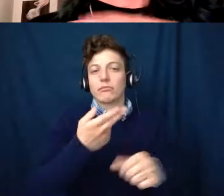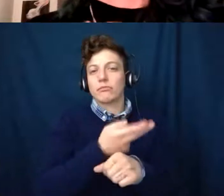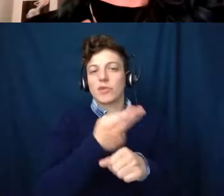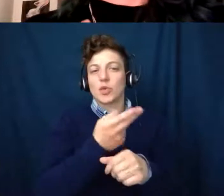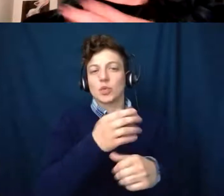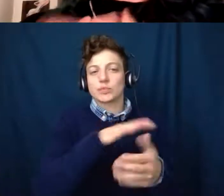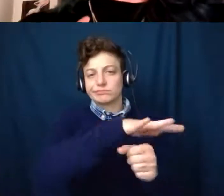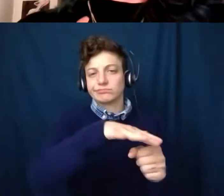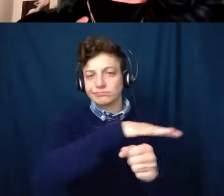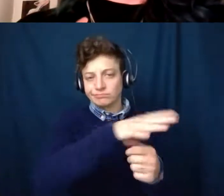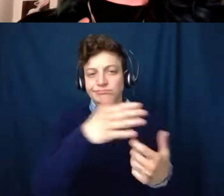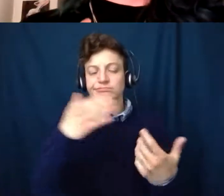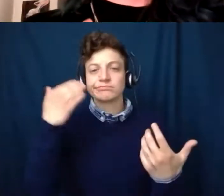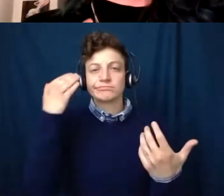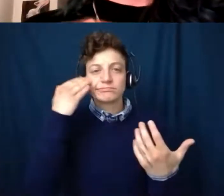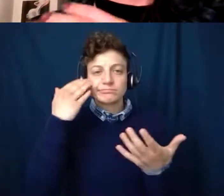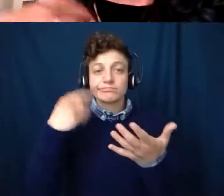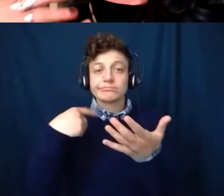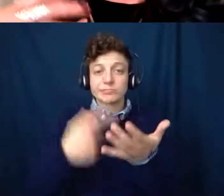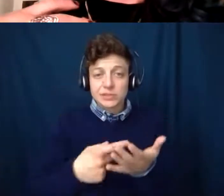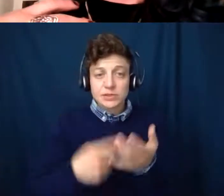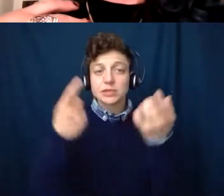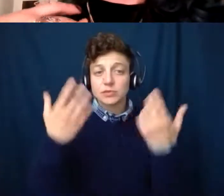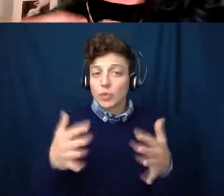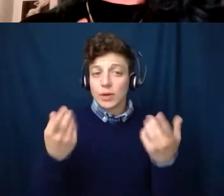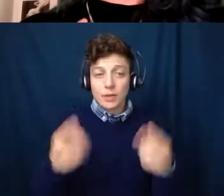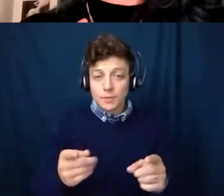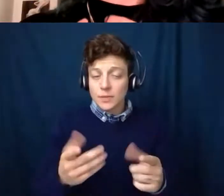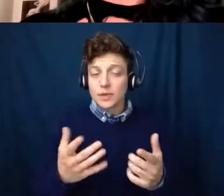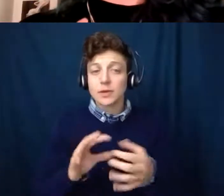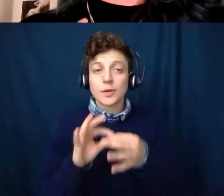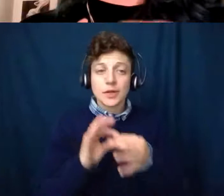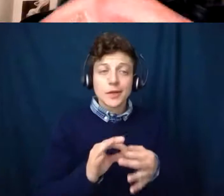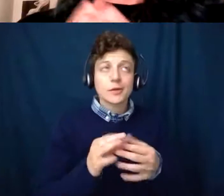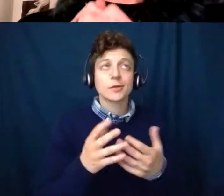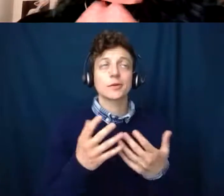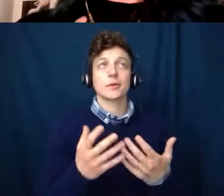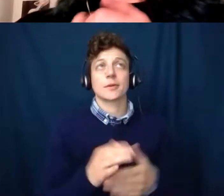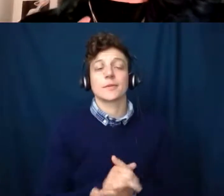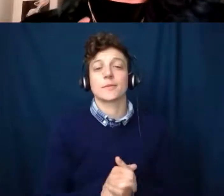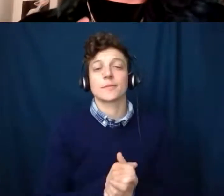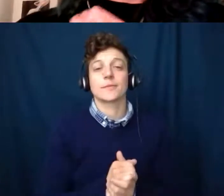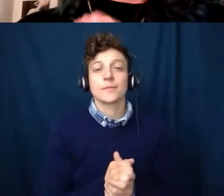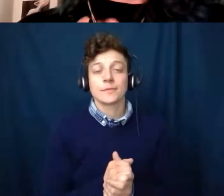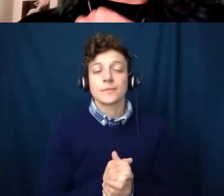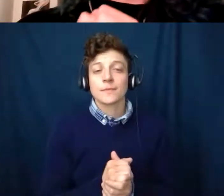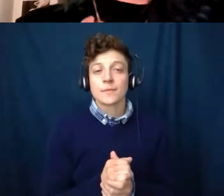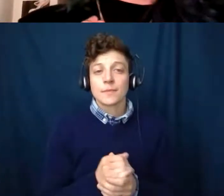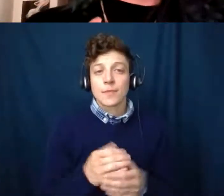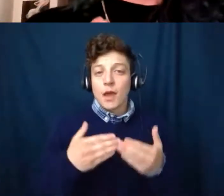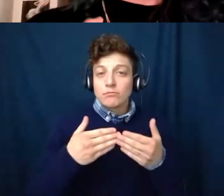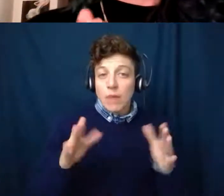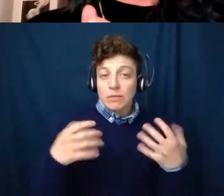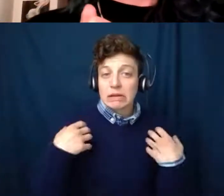been discussion about a lot of kind of public health initiatives